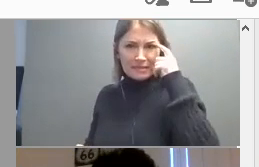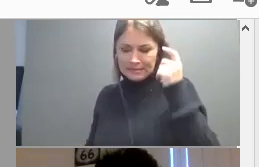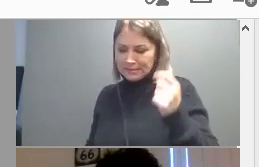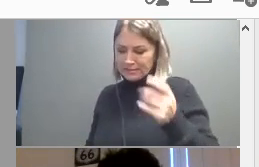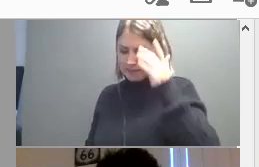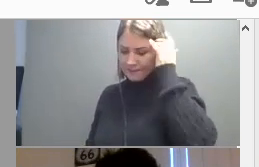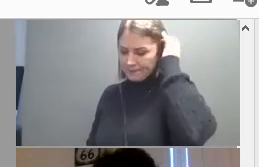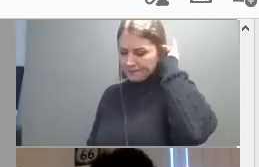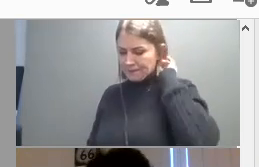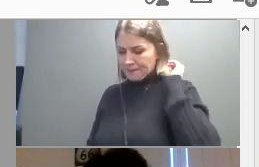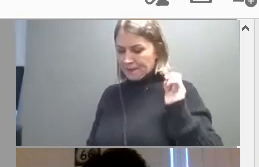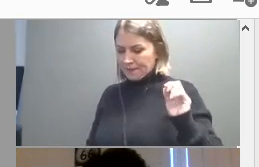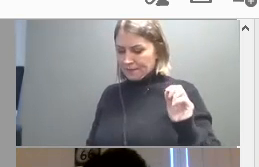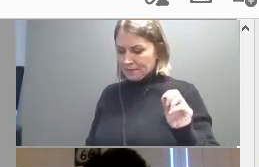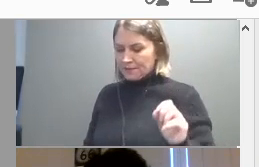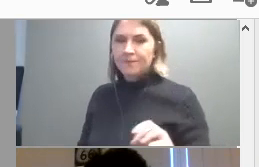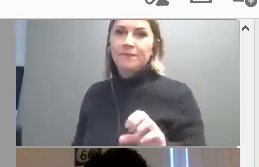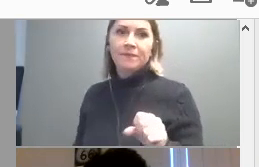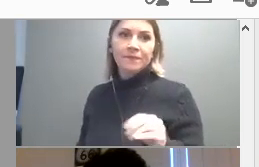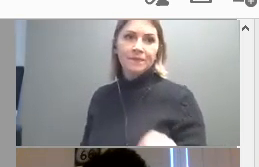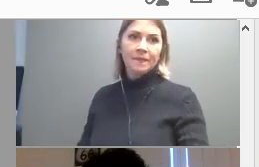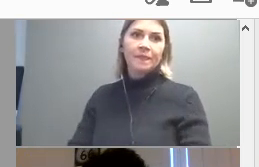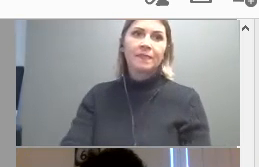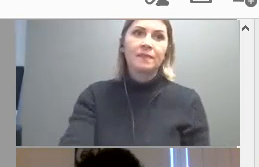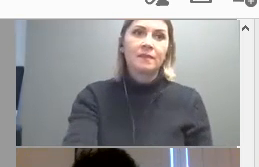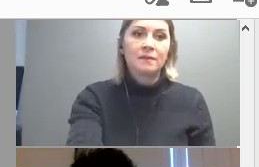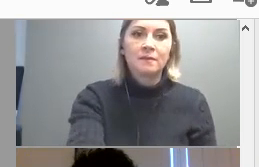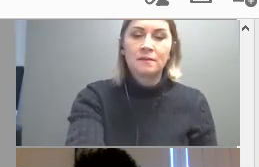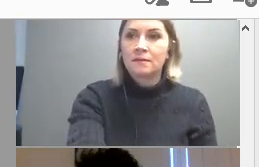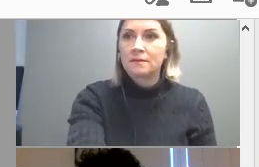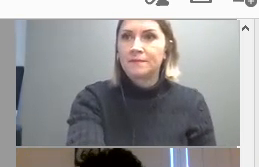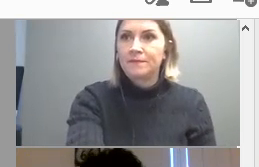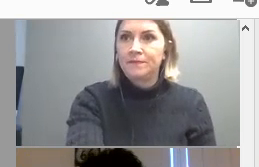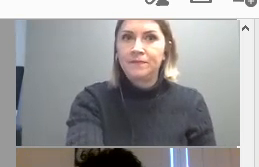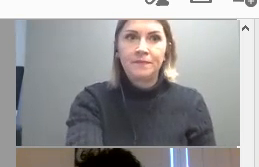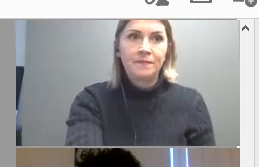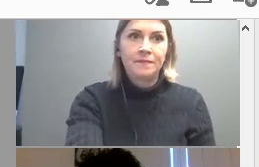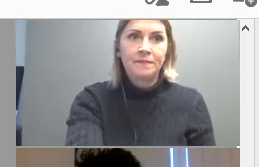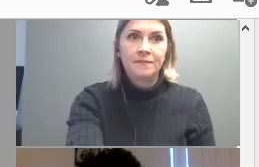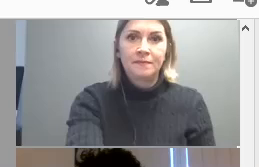The difference between Dijkstra and Bellman-Ford, and why one works and the other does not.